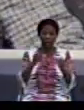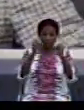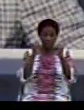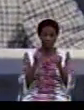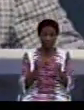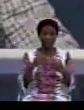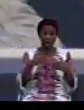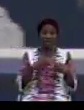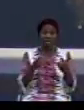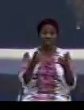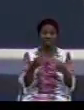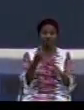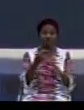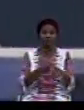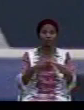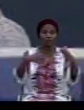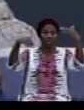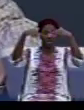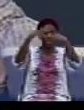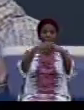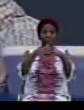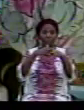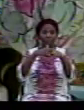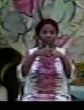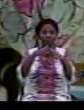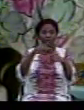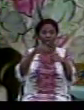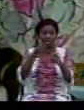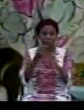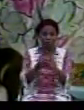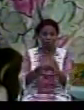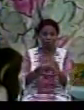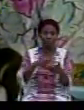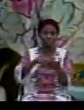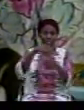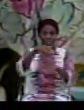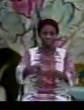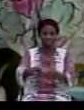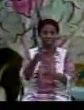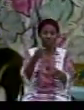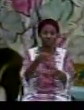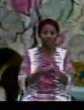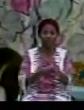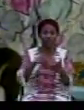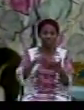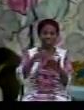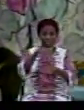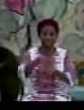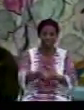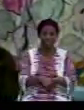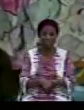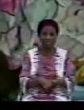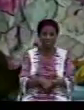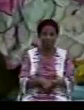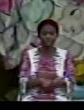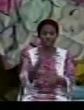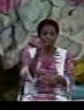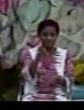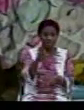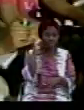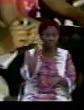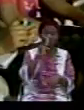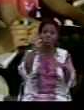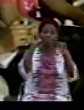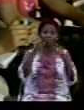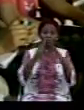from tonight. I said from tonight. I said from tonight, you'll be able to live